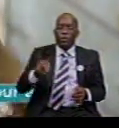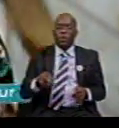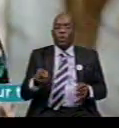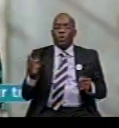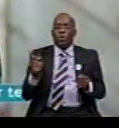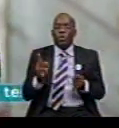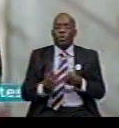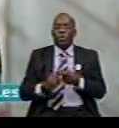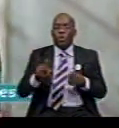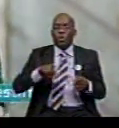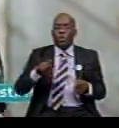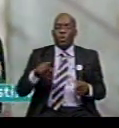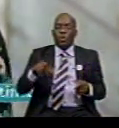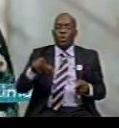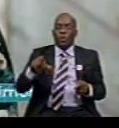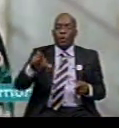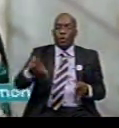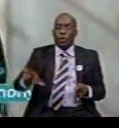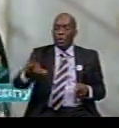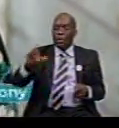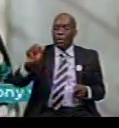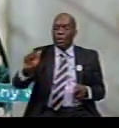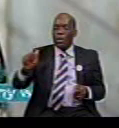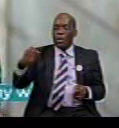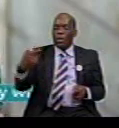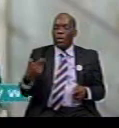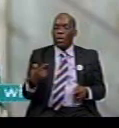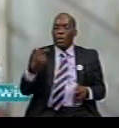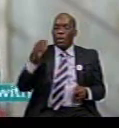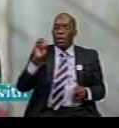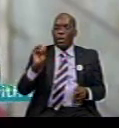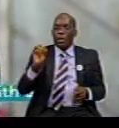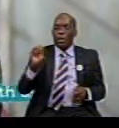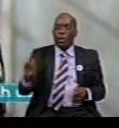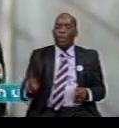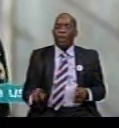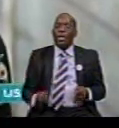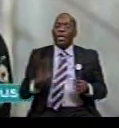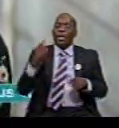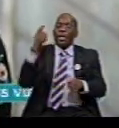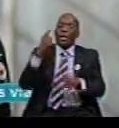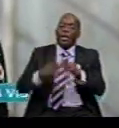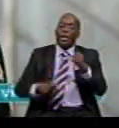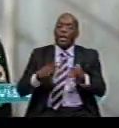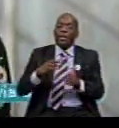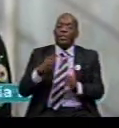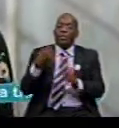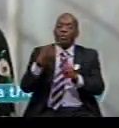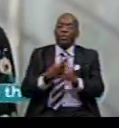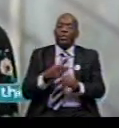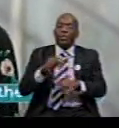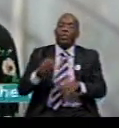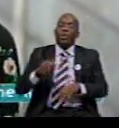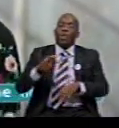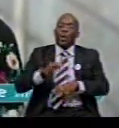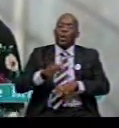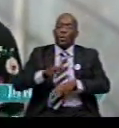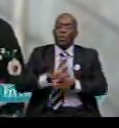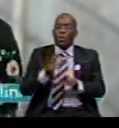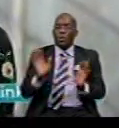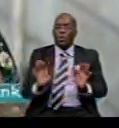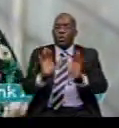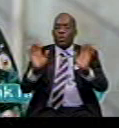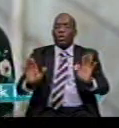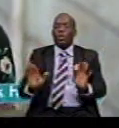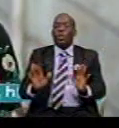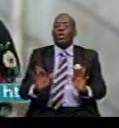was just like that. So last month, around the time of GCK, on a Sunday service, I went to church. Then in the middle of the service, I